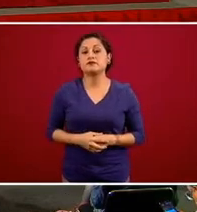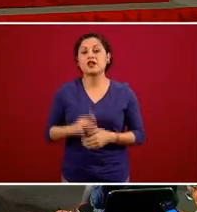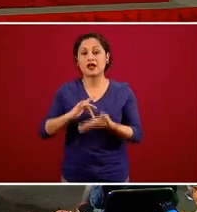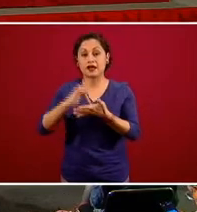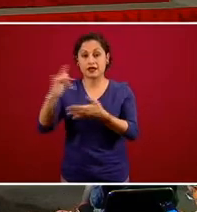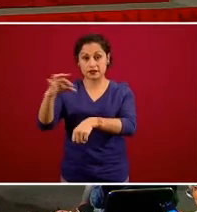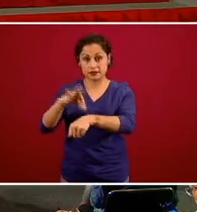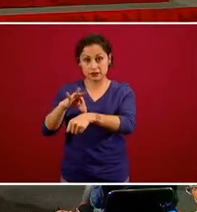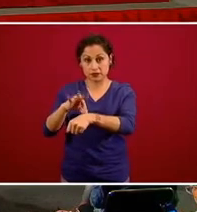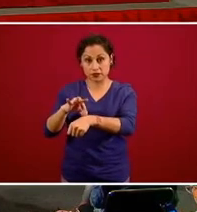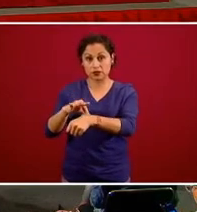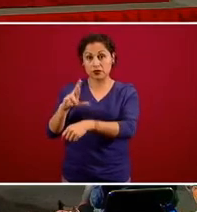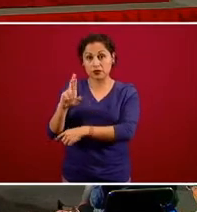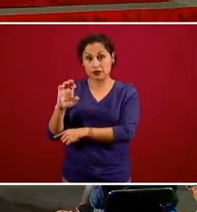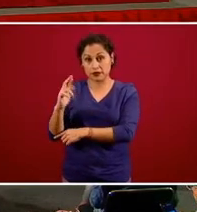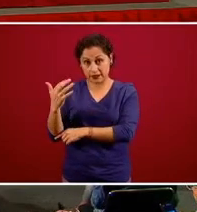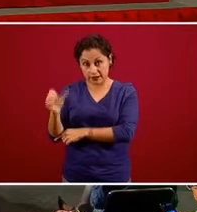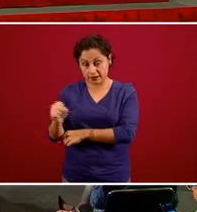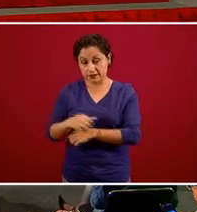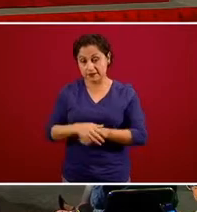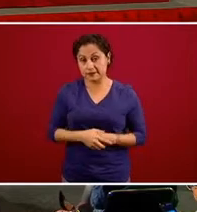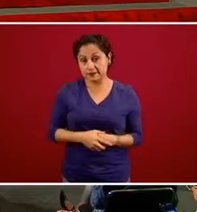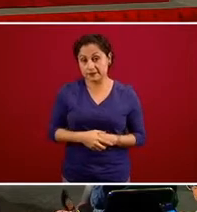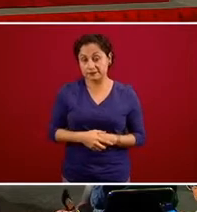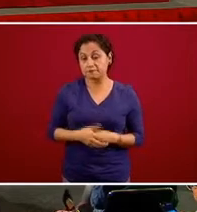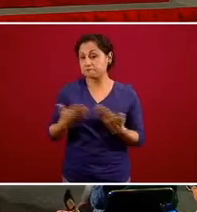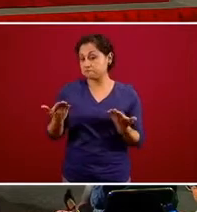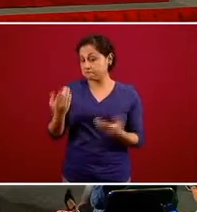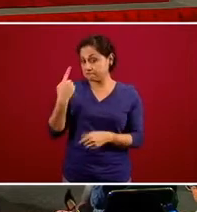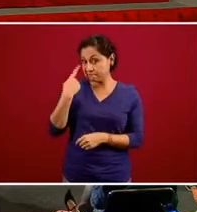Thank you, Dr. Reyes-Terán.